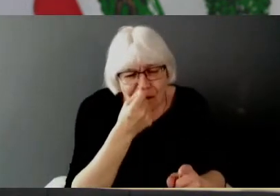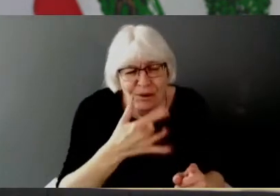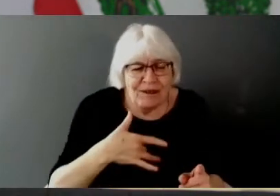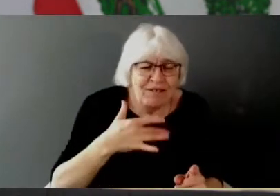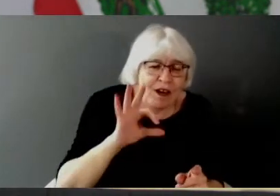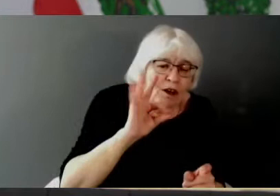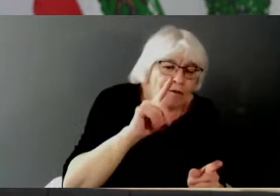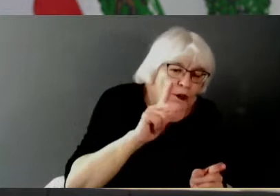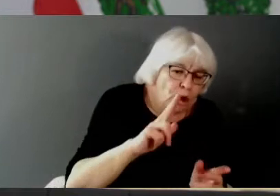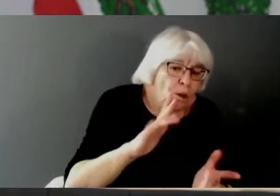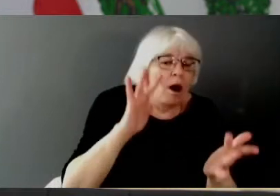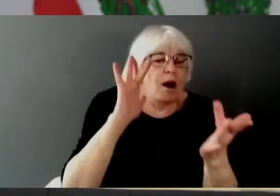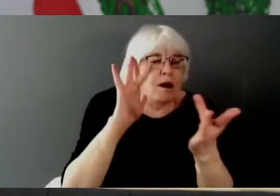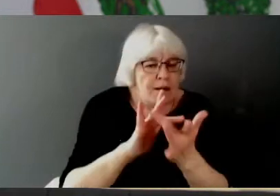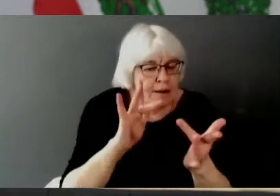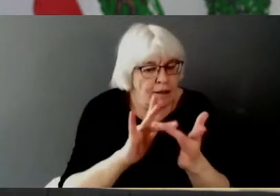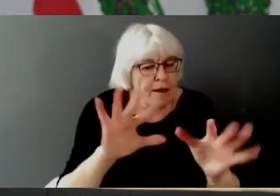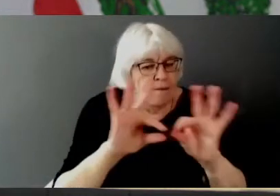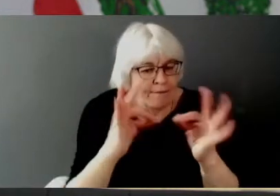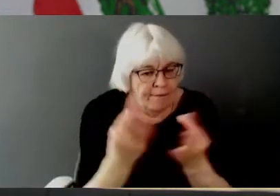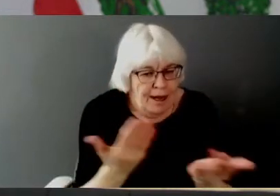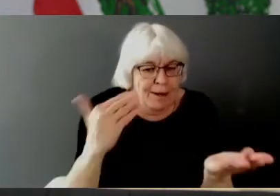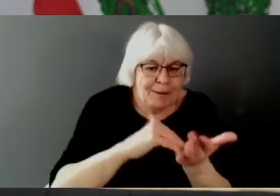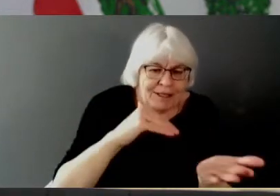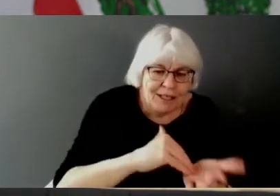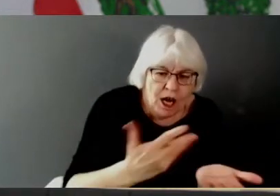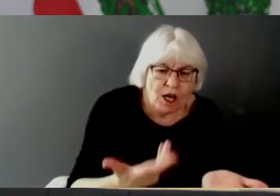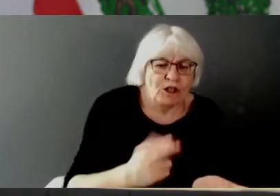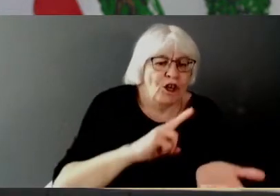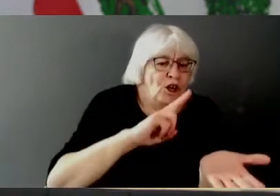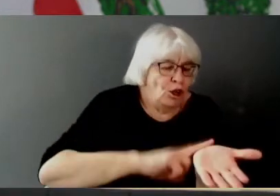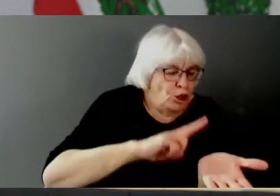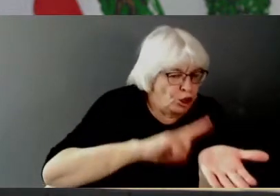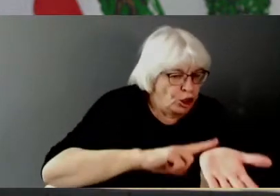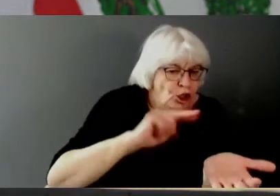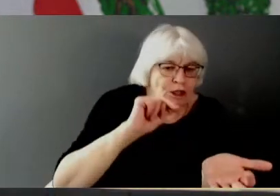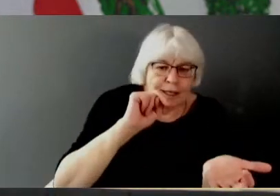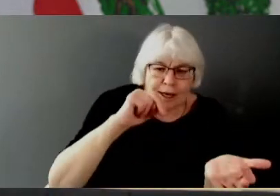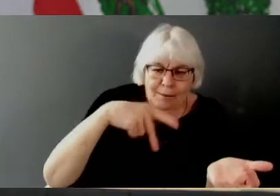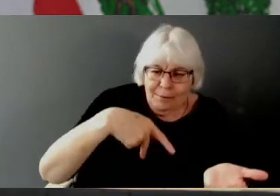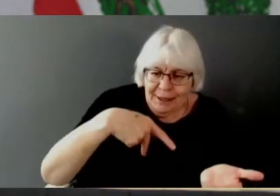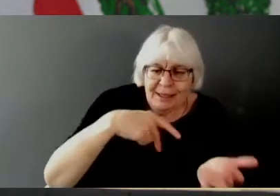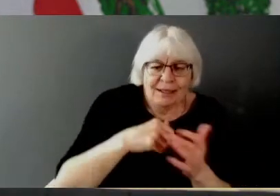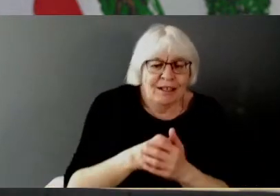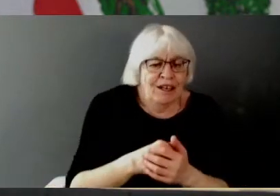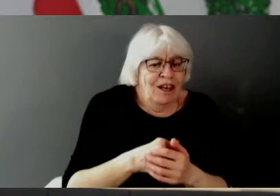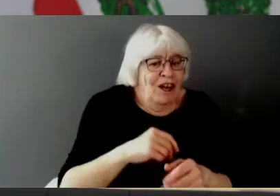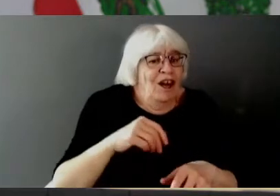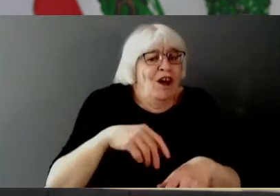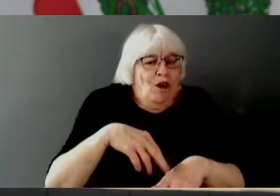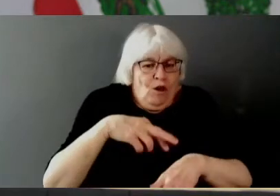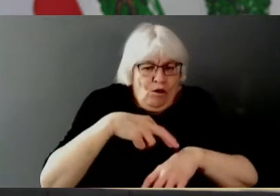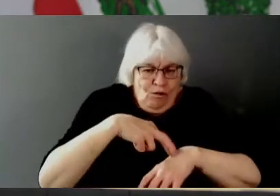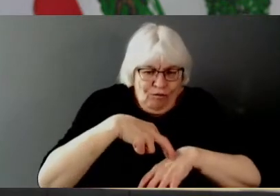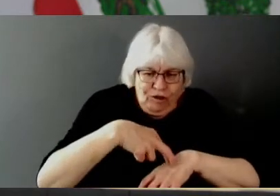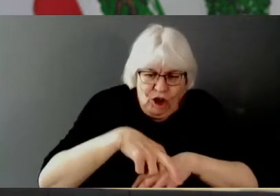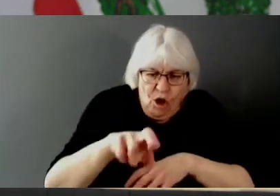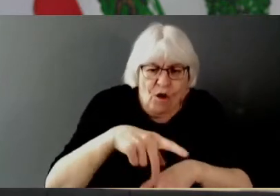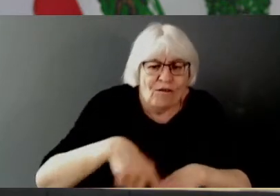be referred to our cough and fever clinics where they can be assessed and receive treatment. If you're in need of urgent or